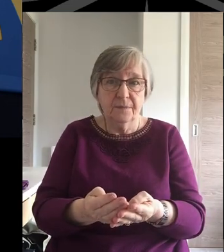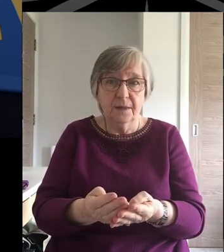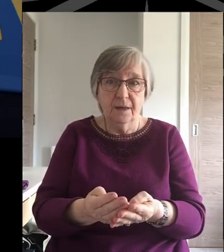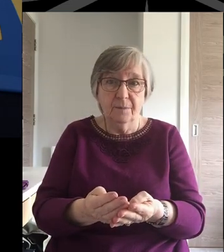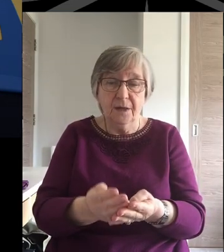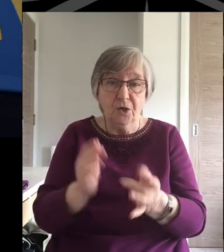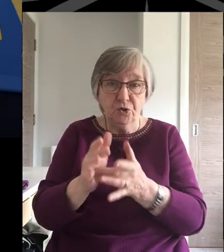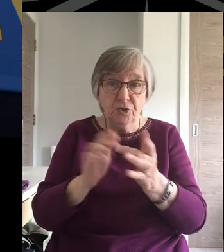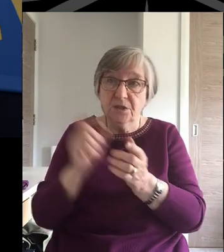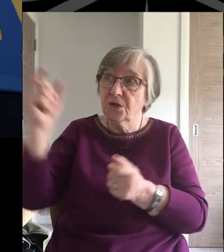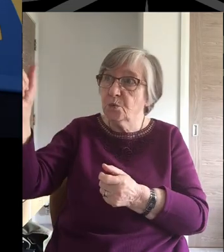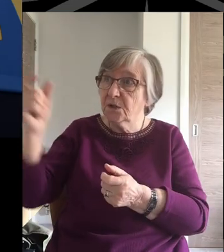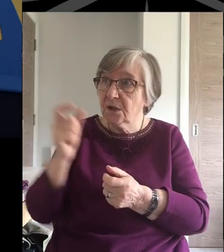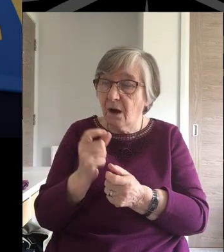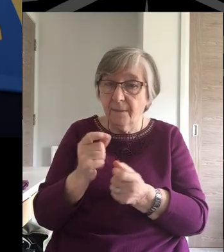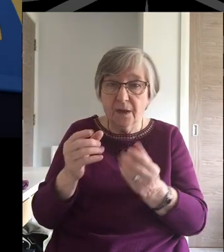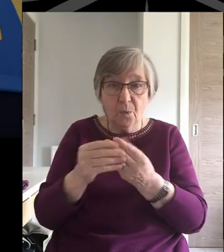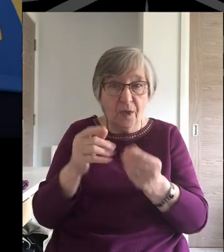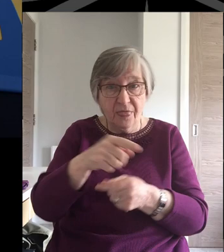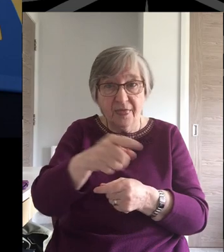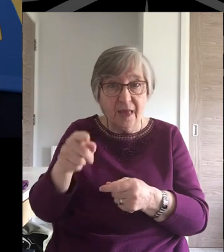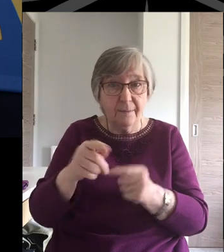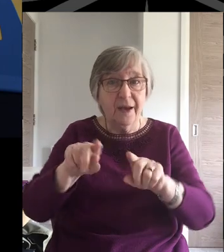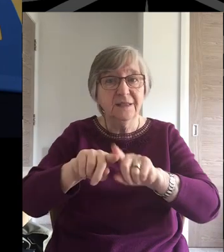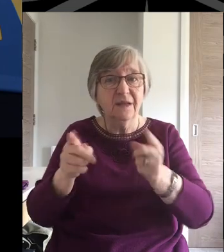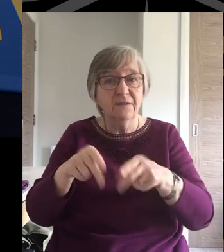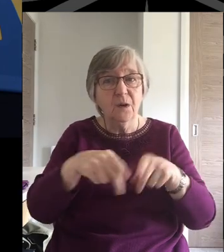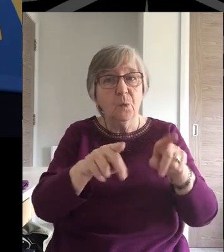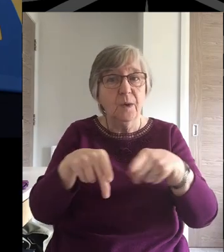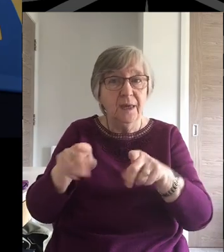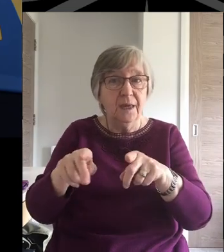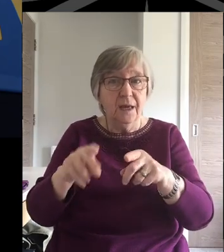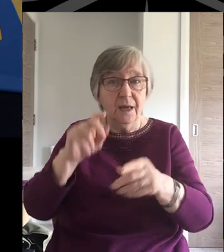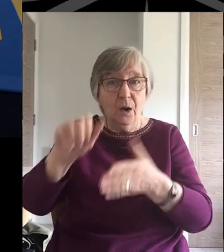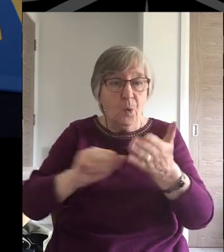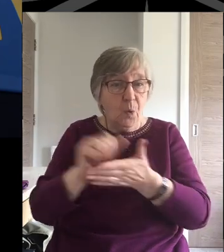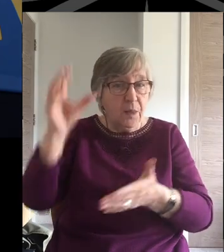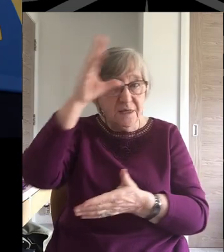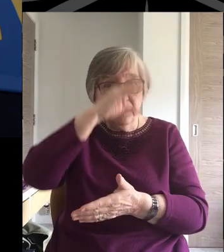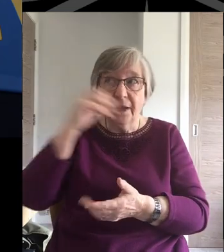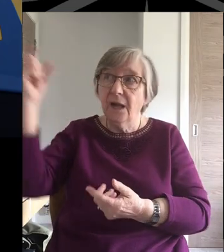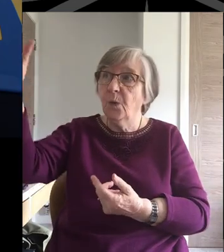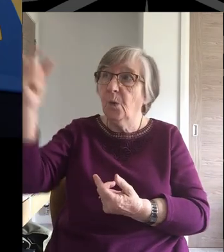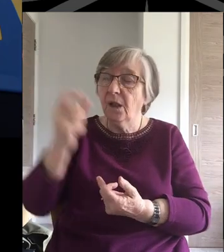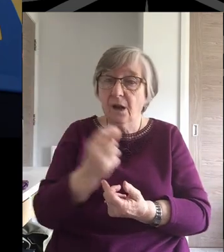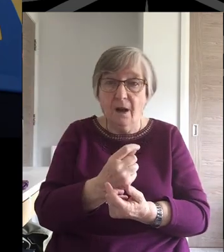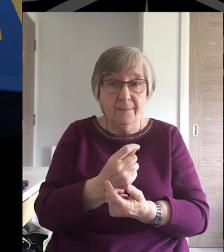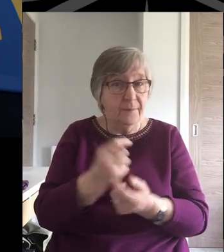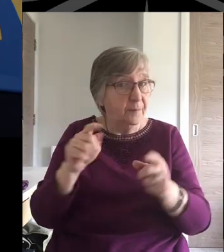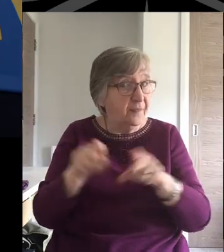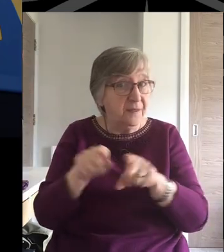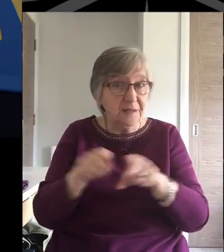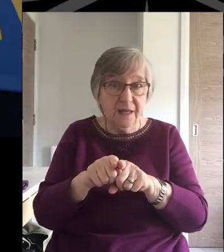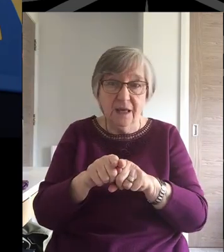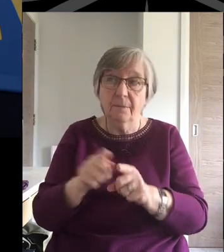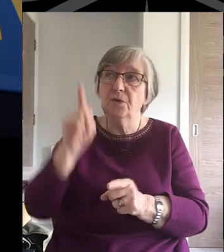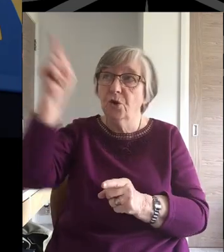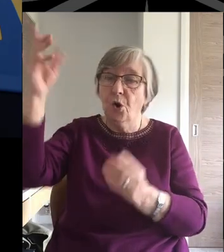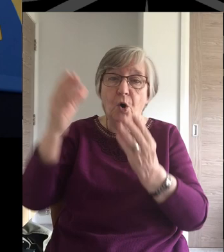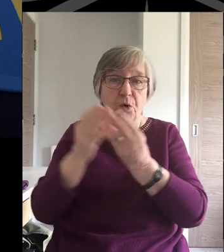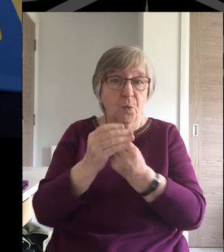him and coming to the followers in another way. The Spirit was going to come and be just as much God to them and God with